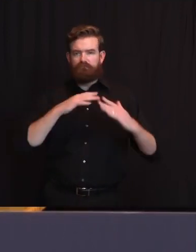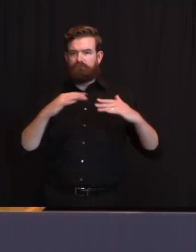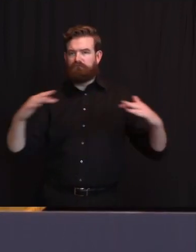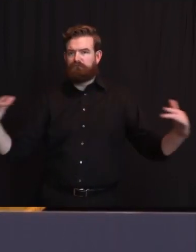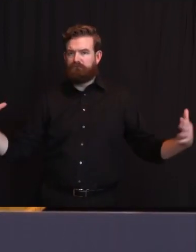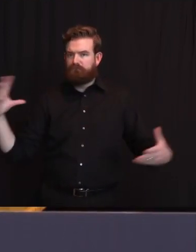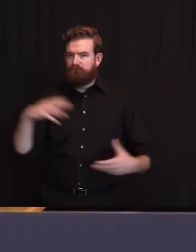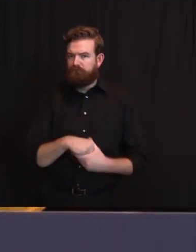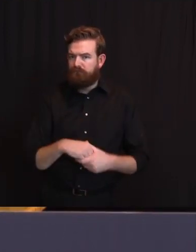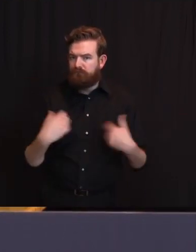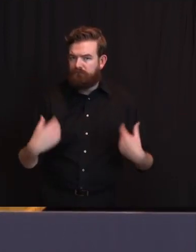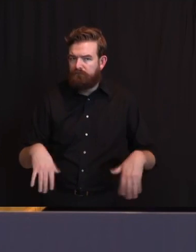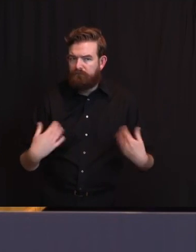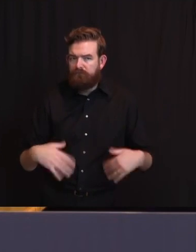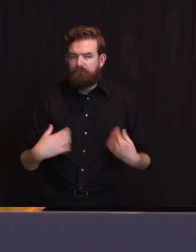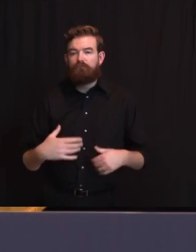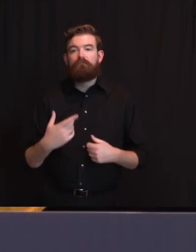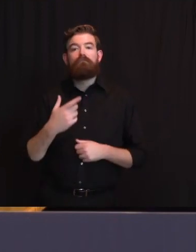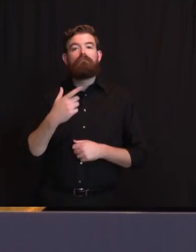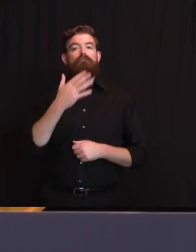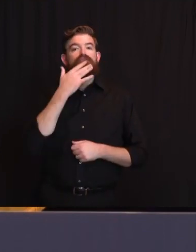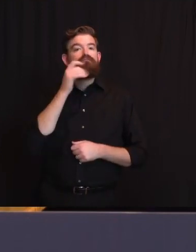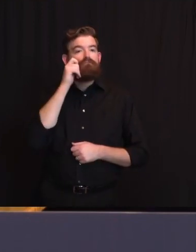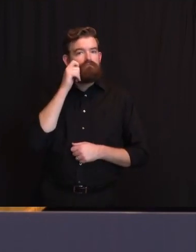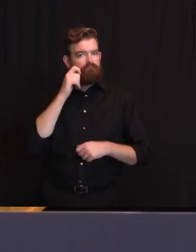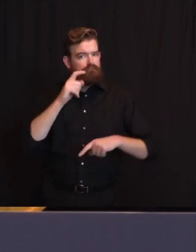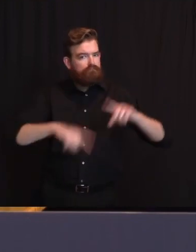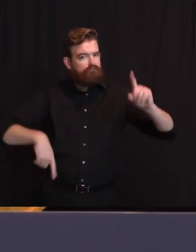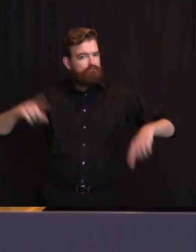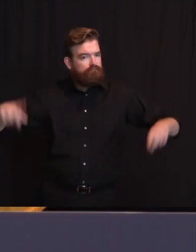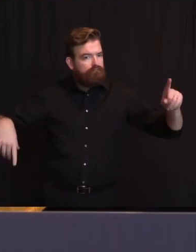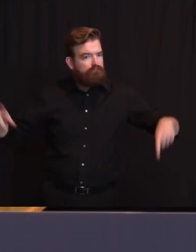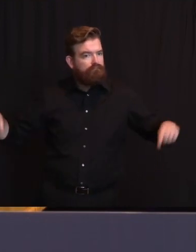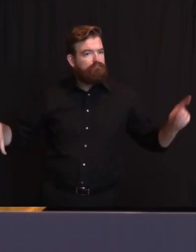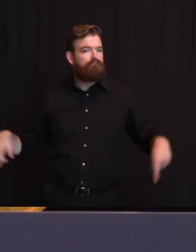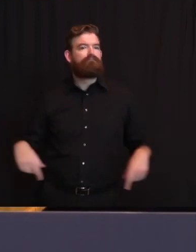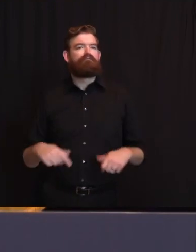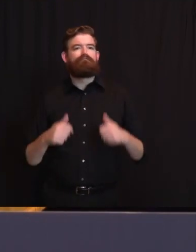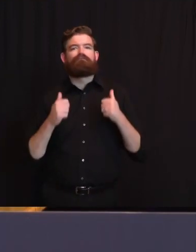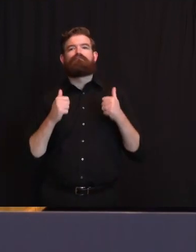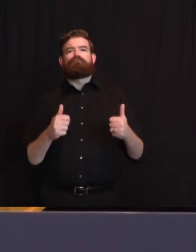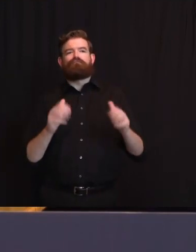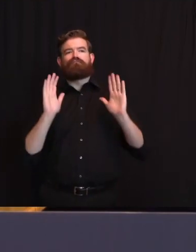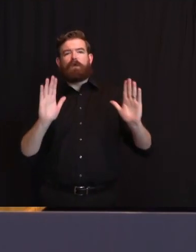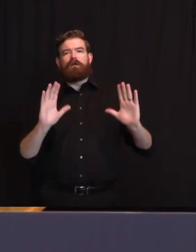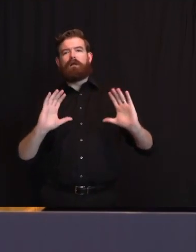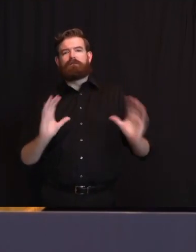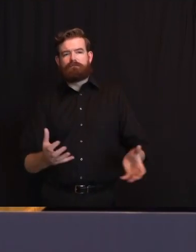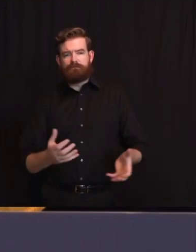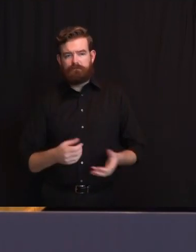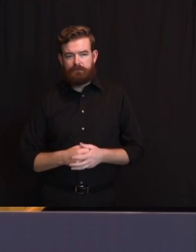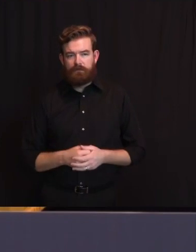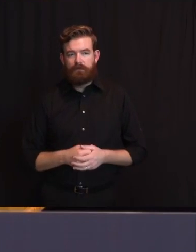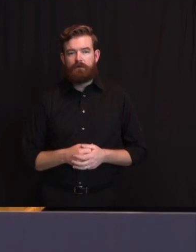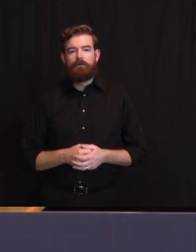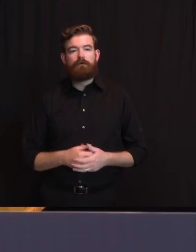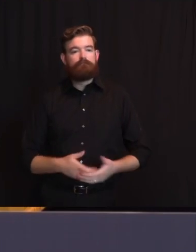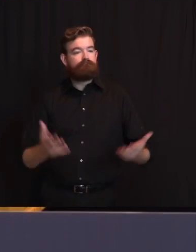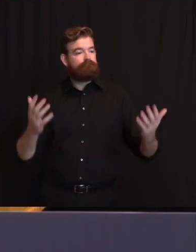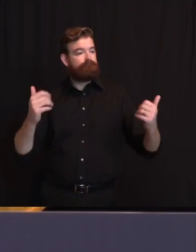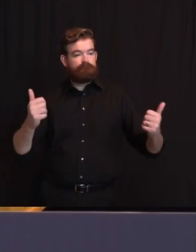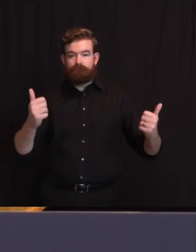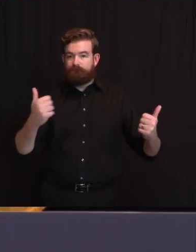and Tina, thank you. We wish you a happy Labor Day. Pat, likewise. Jared, Matt, Mahan, the whole team. Again, we'll be with you